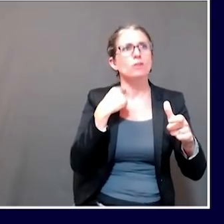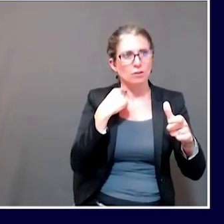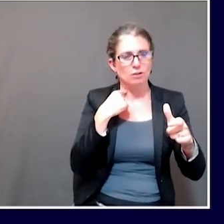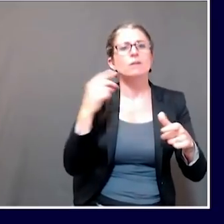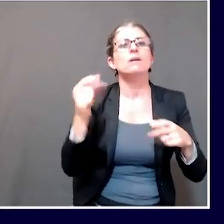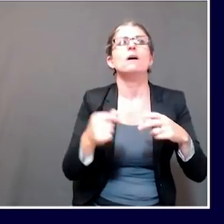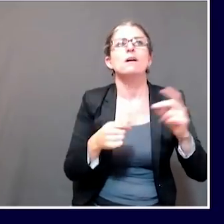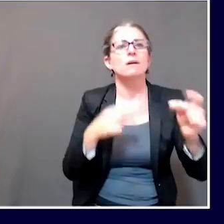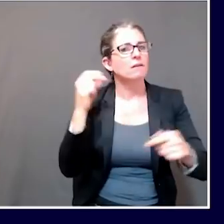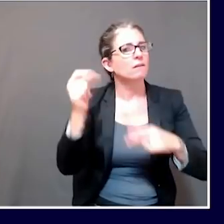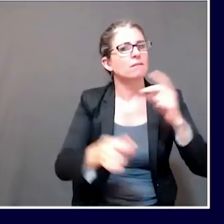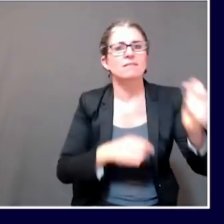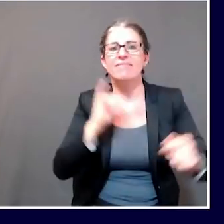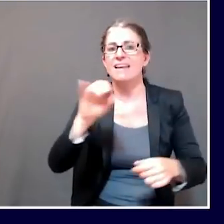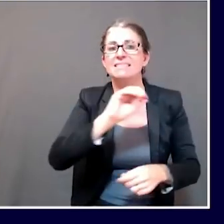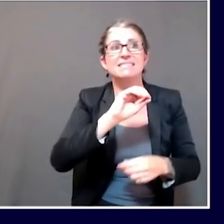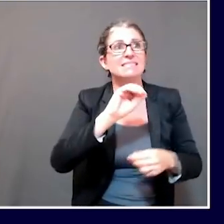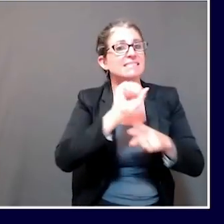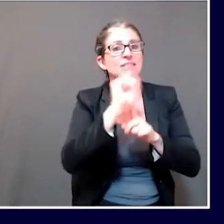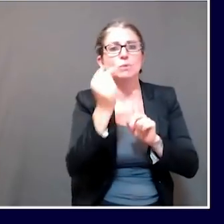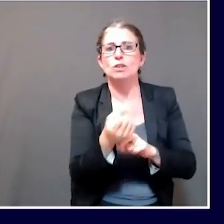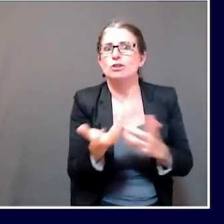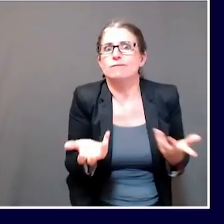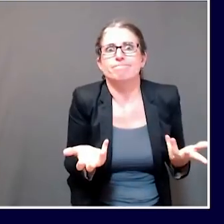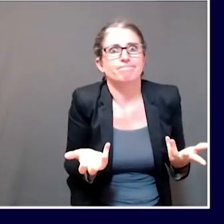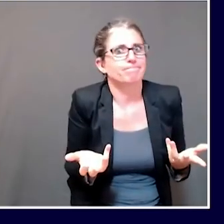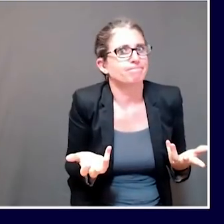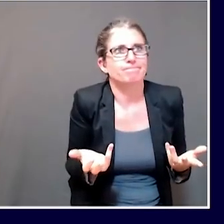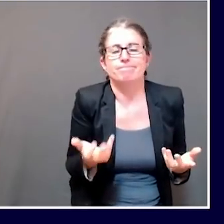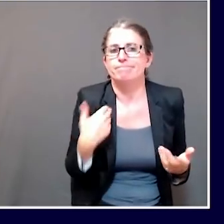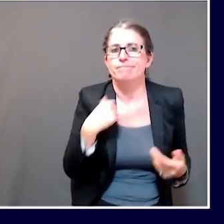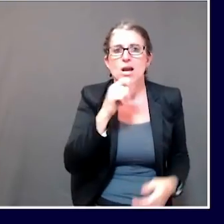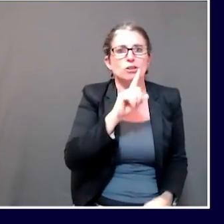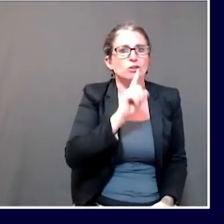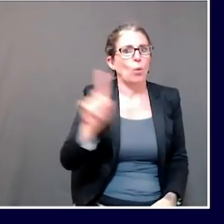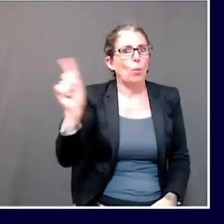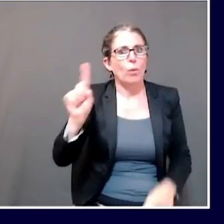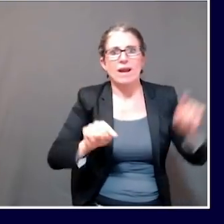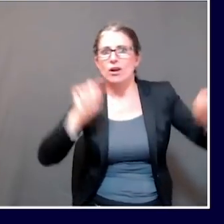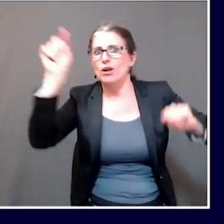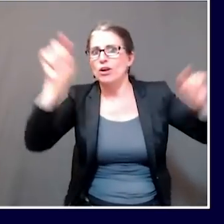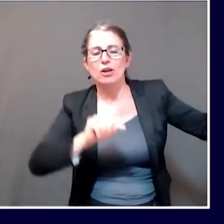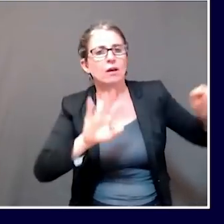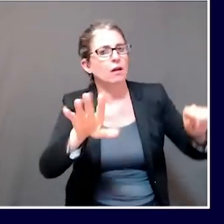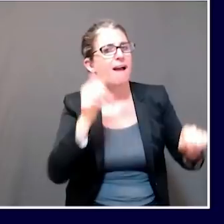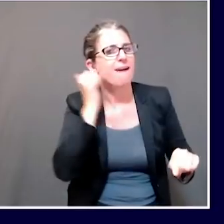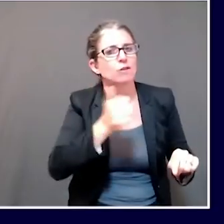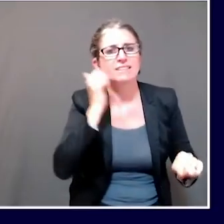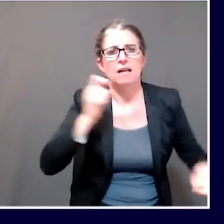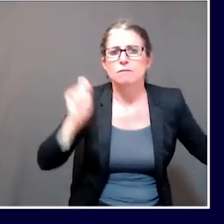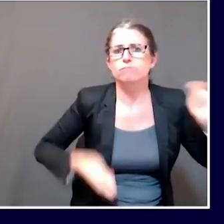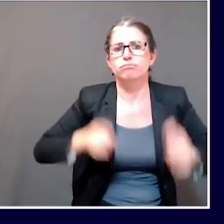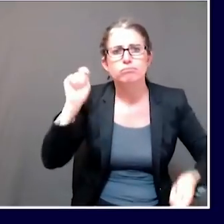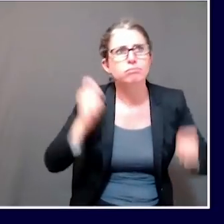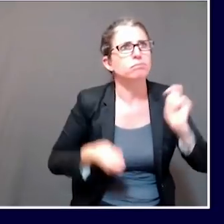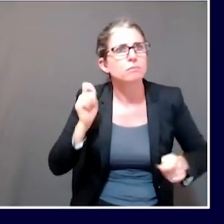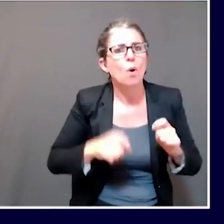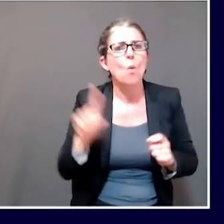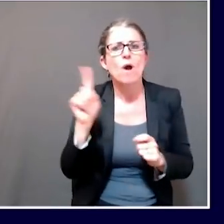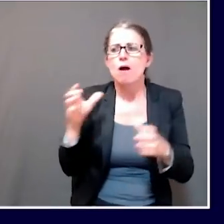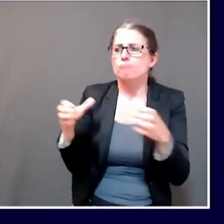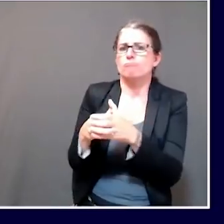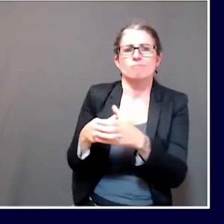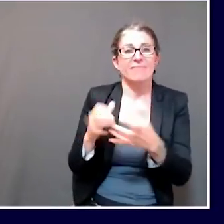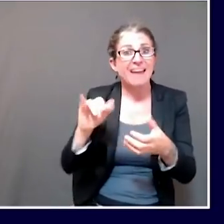number really does change hour by hour, day by day. But we'll get you the exact number. Okay, great. Thank you.